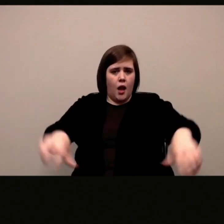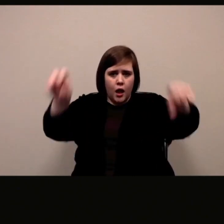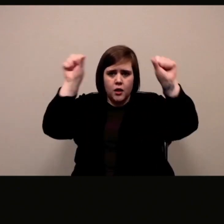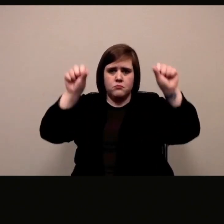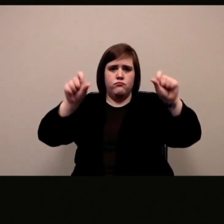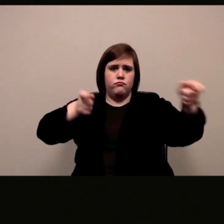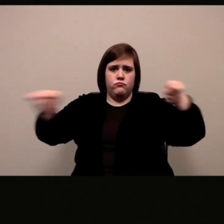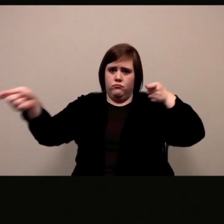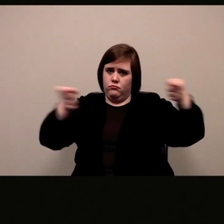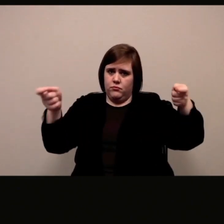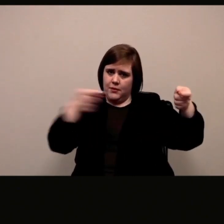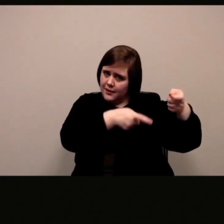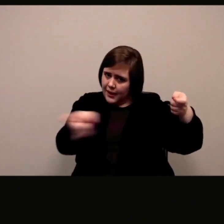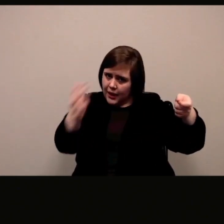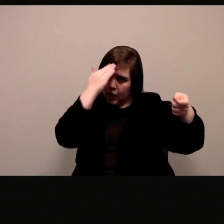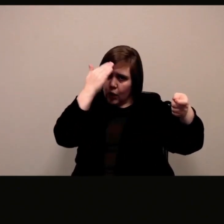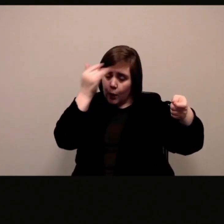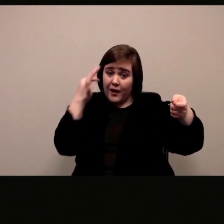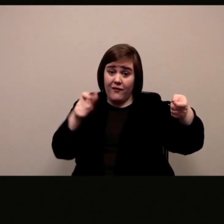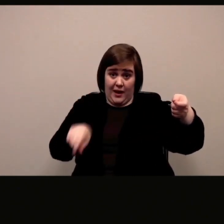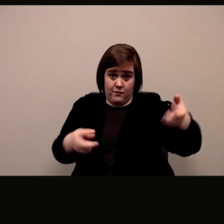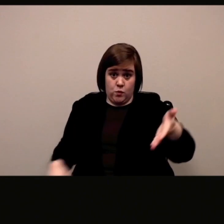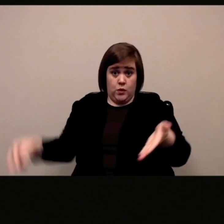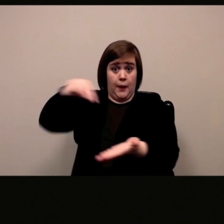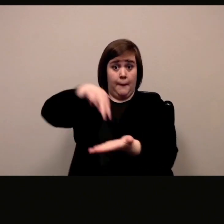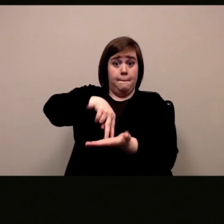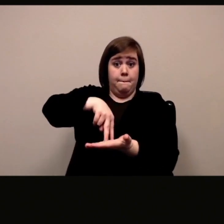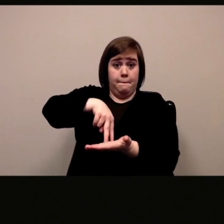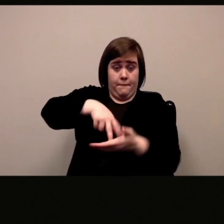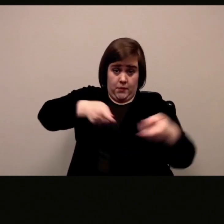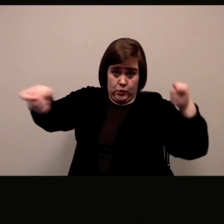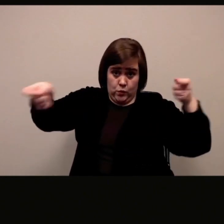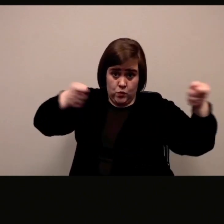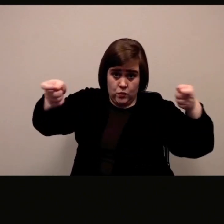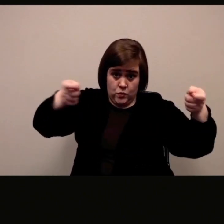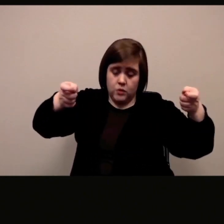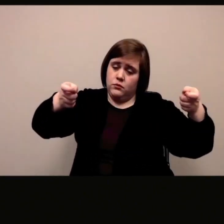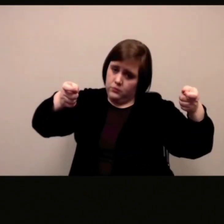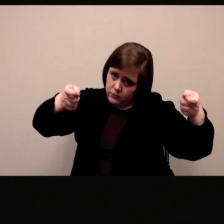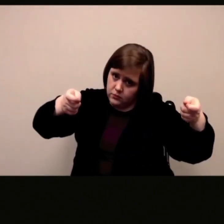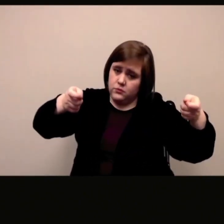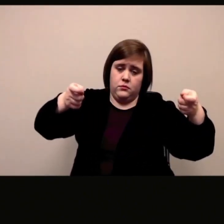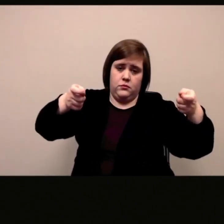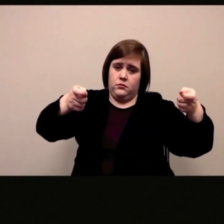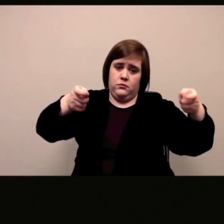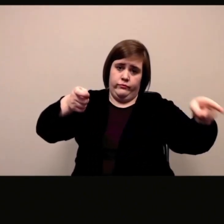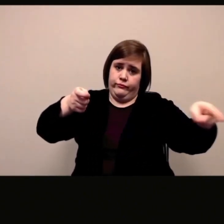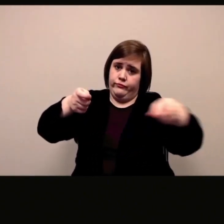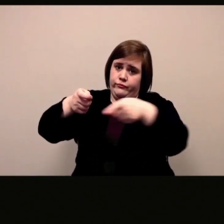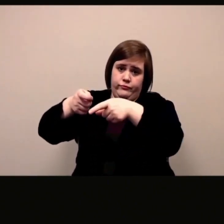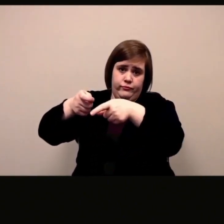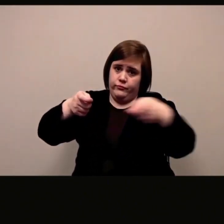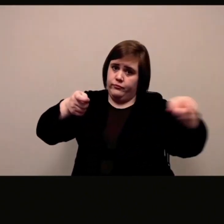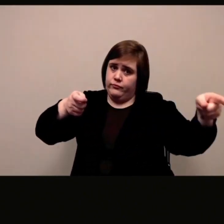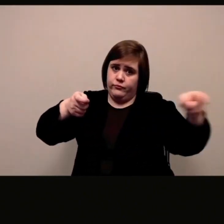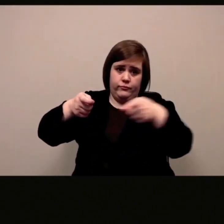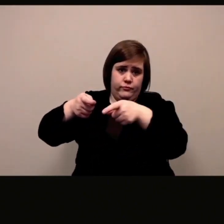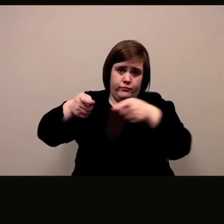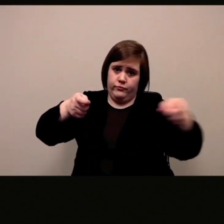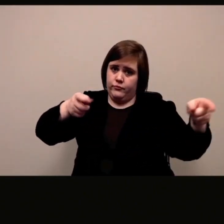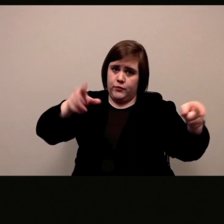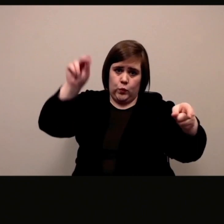They know if I have to get up and control it, I'm shutting down a whole lot of stuff. So they don't want me. I'm the last